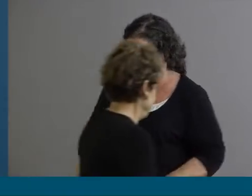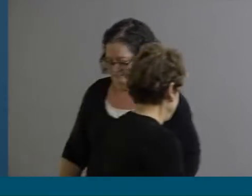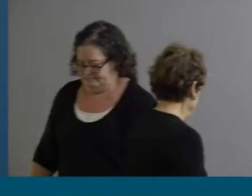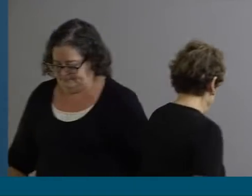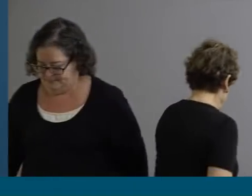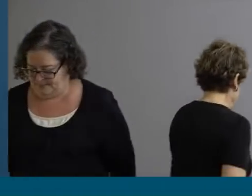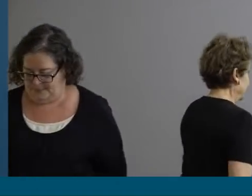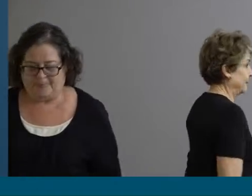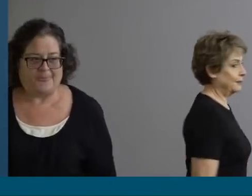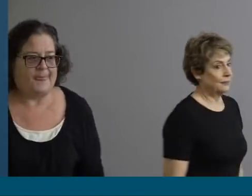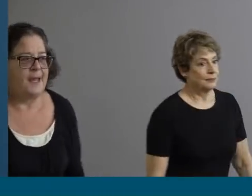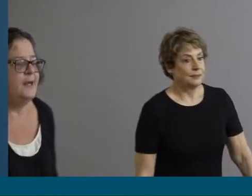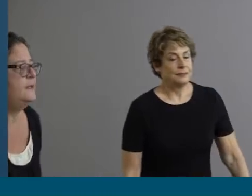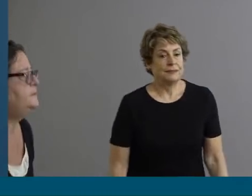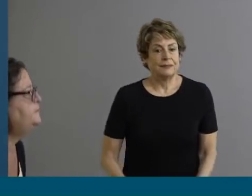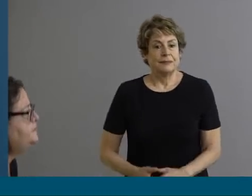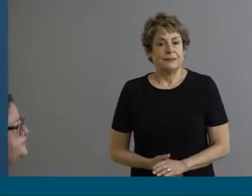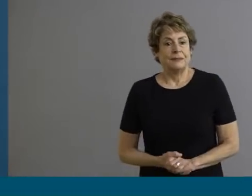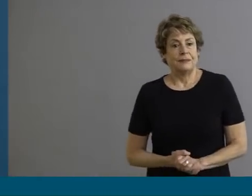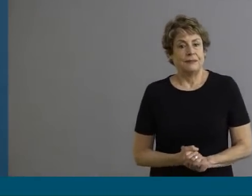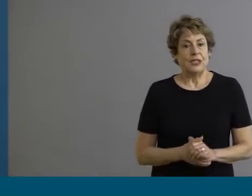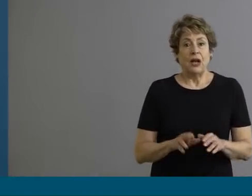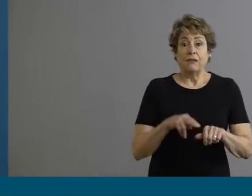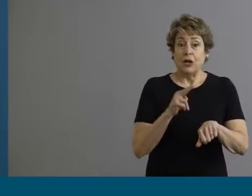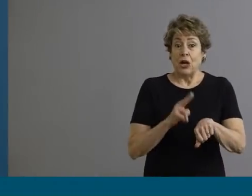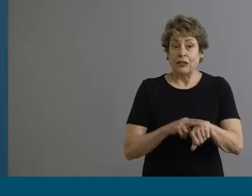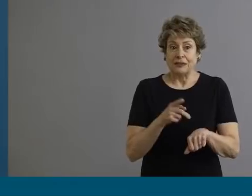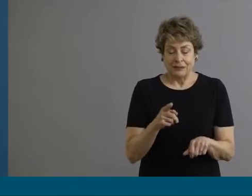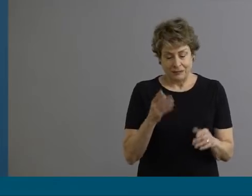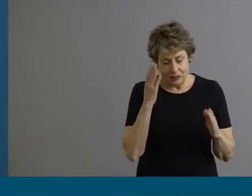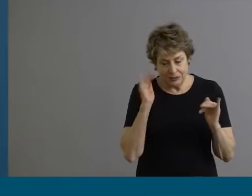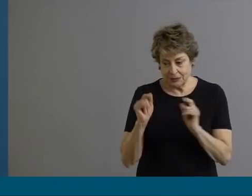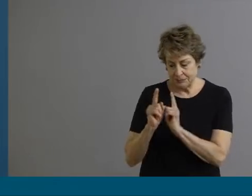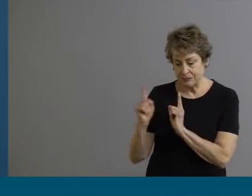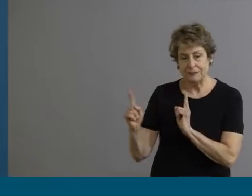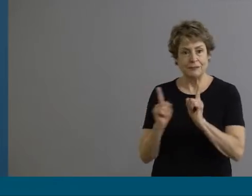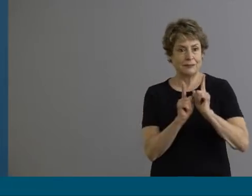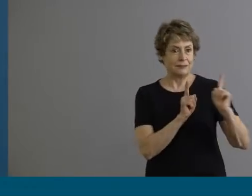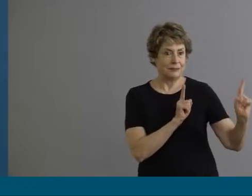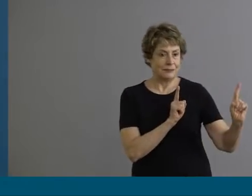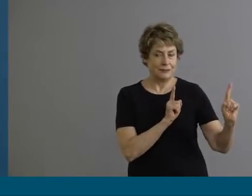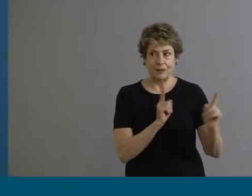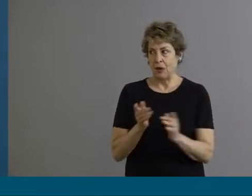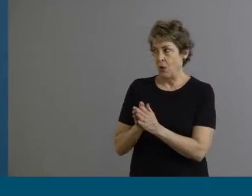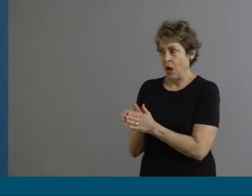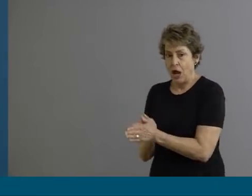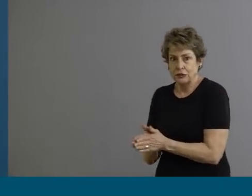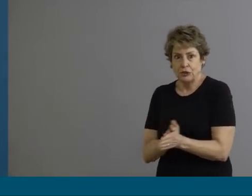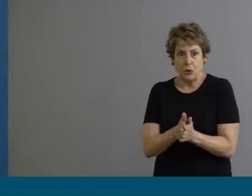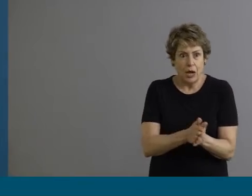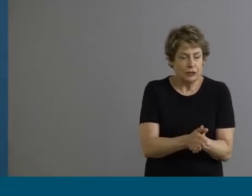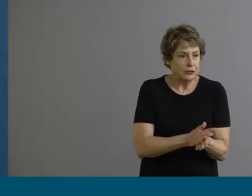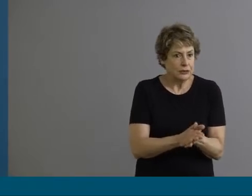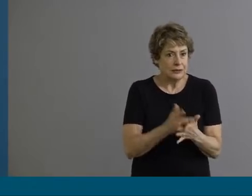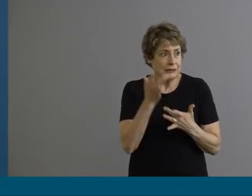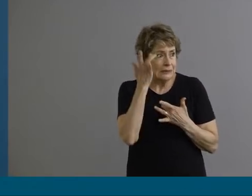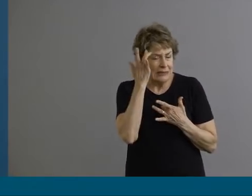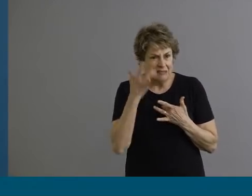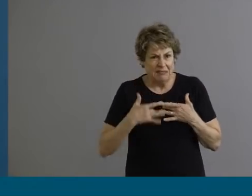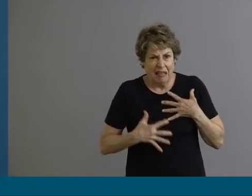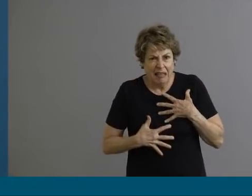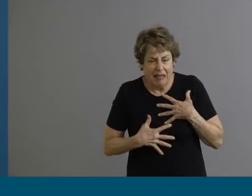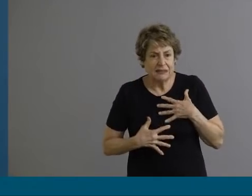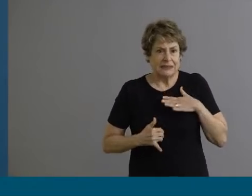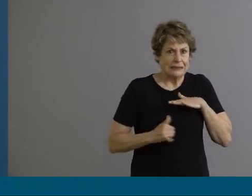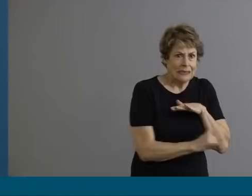distancing, washing your hands, and staying at home, and if sick, of course, staying at home can